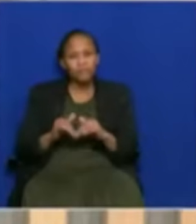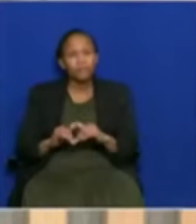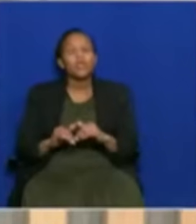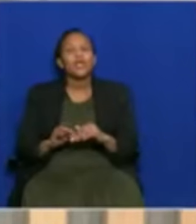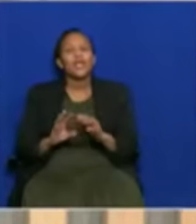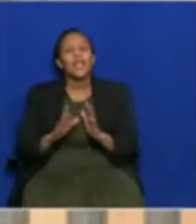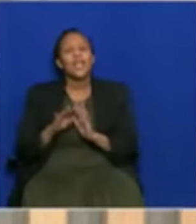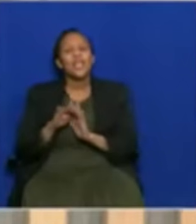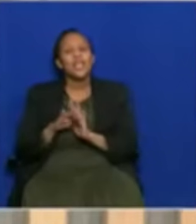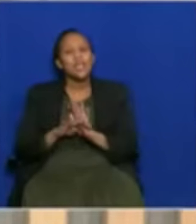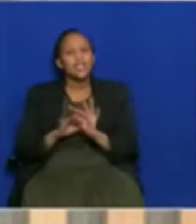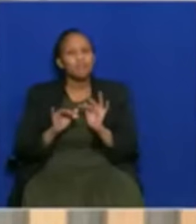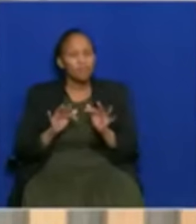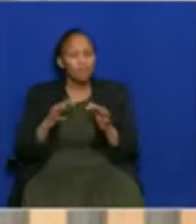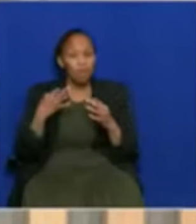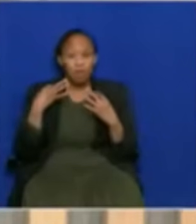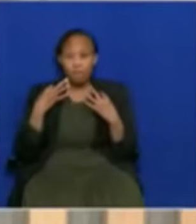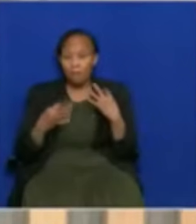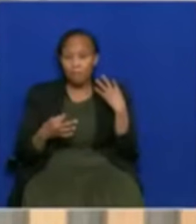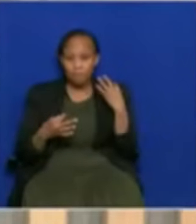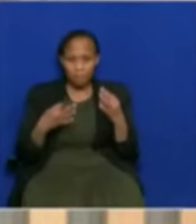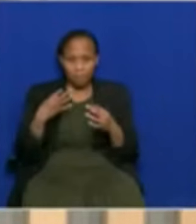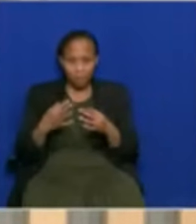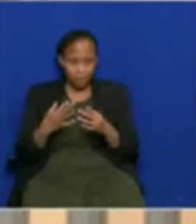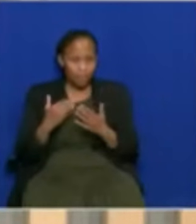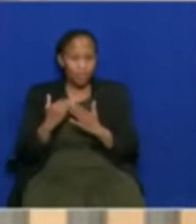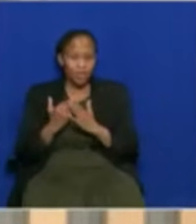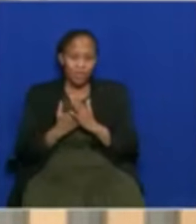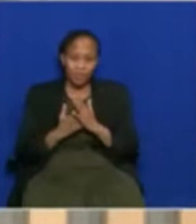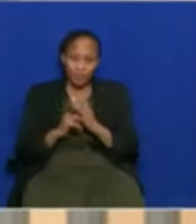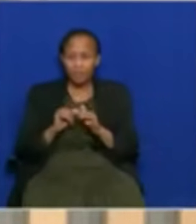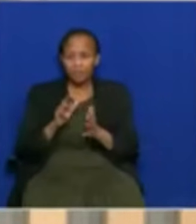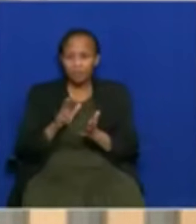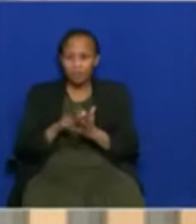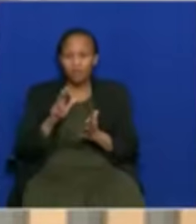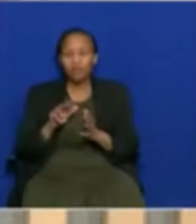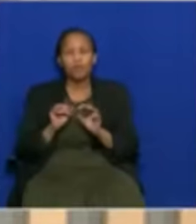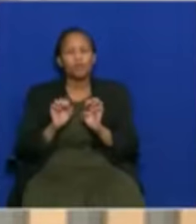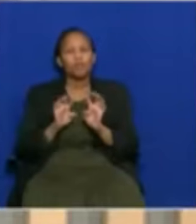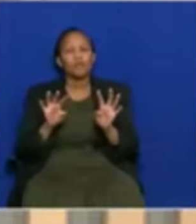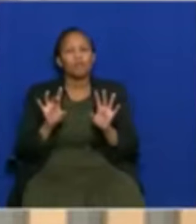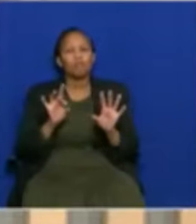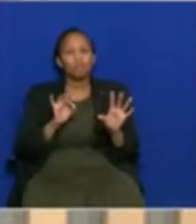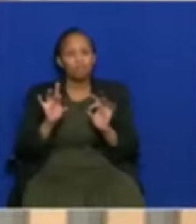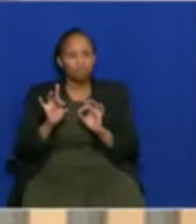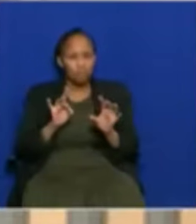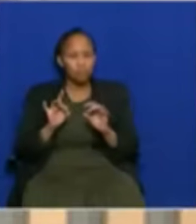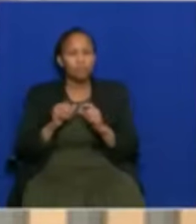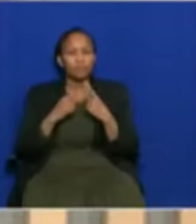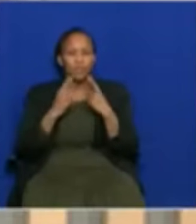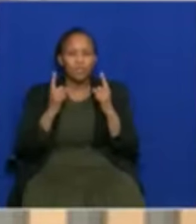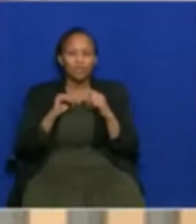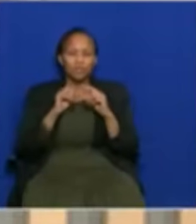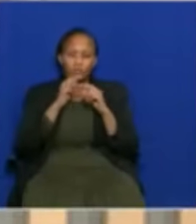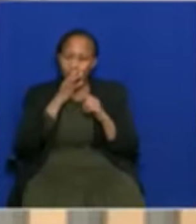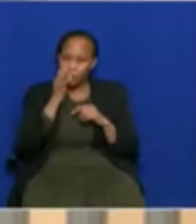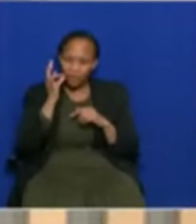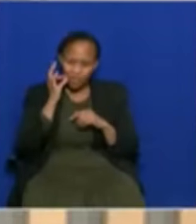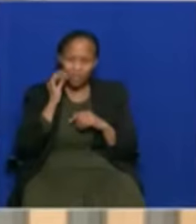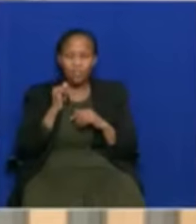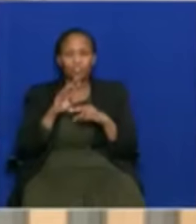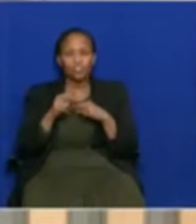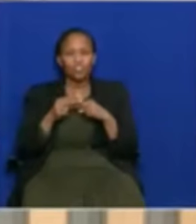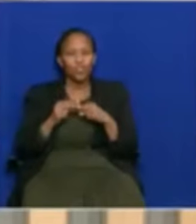got a list of approved selection panel, declaration of interest and confidentiality, shortlisted candidates, approval of shortlisted